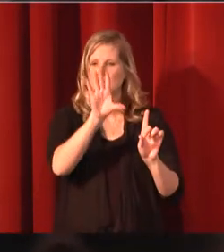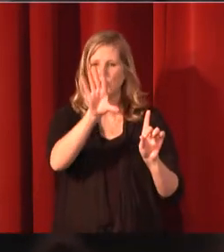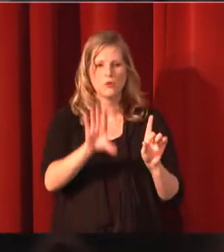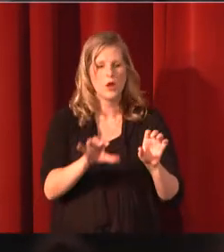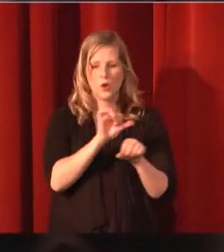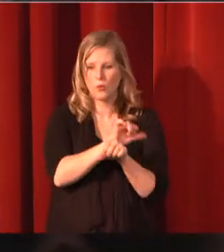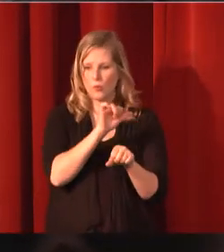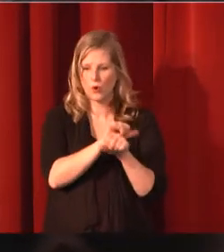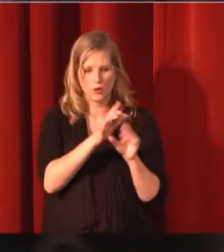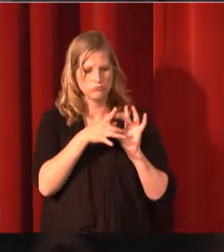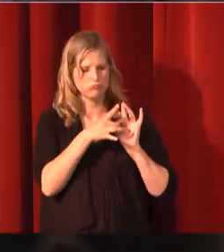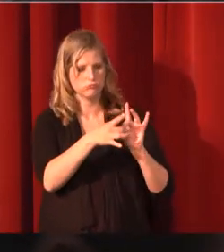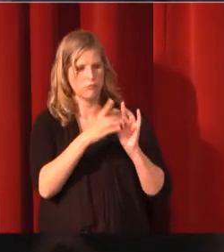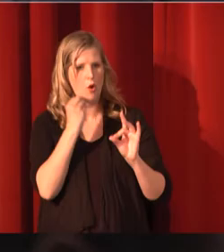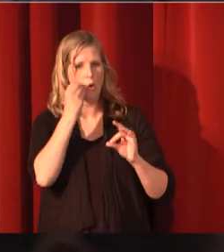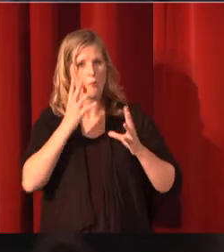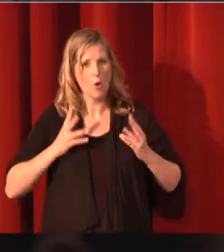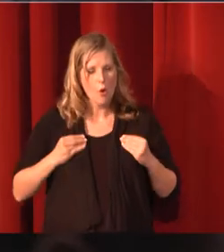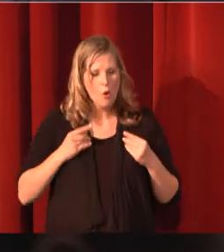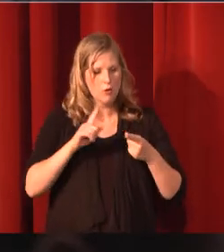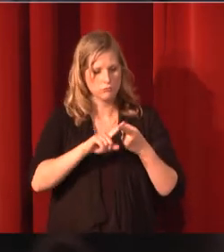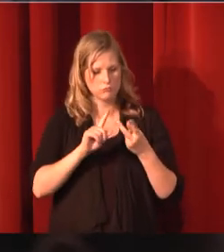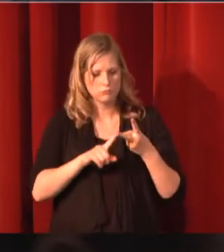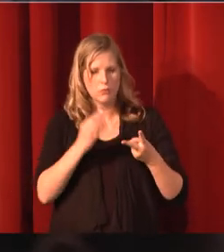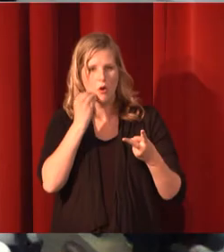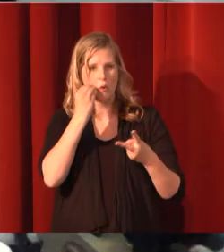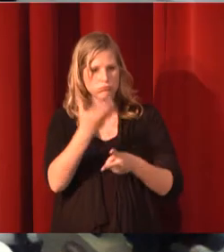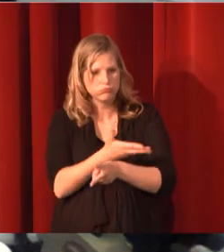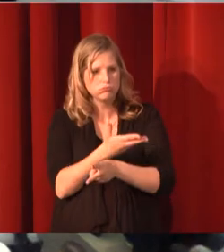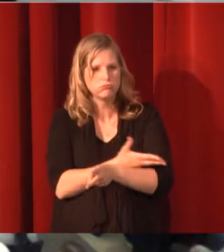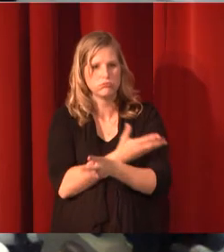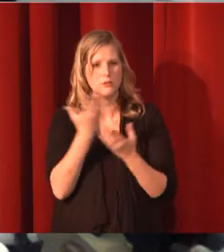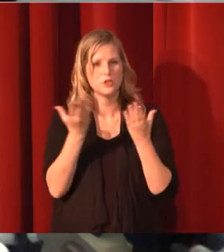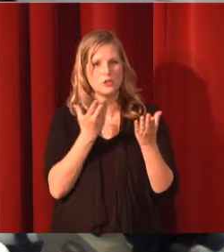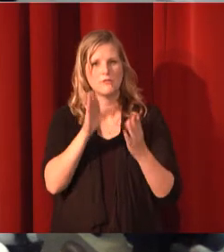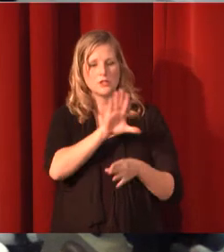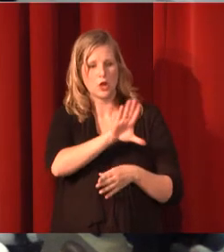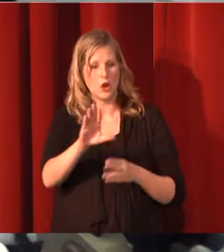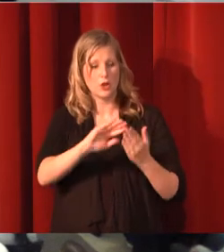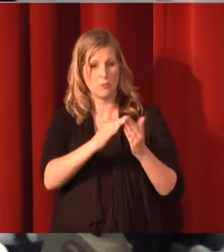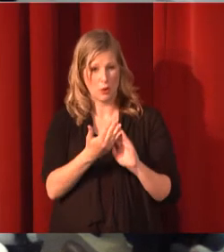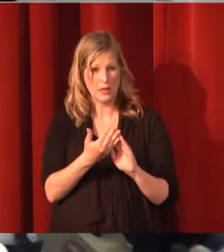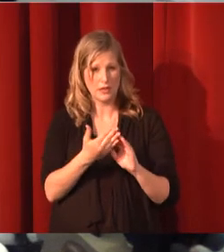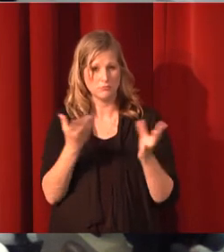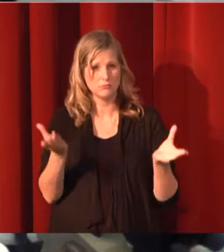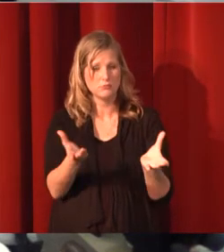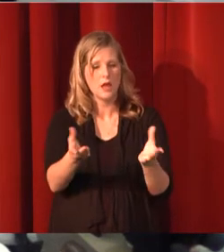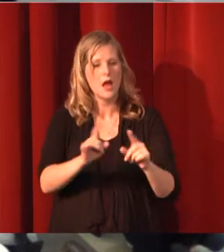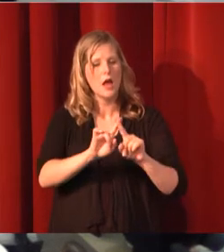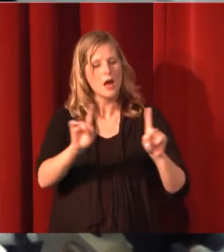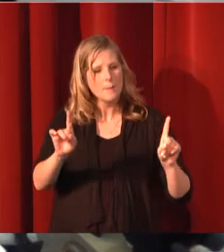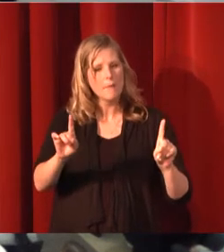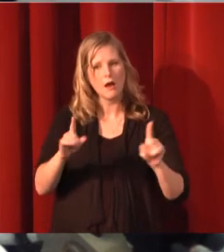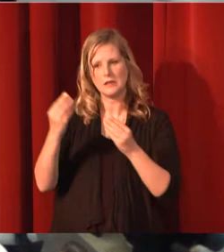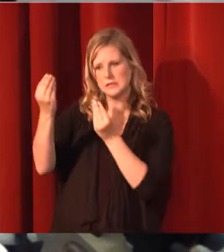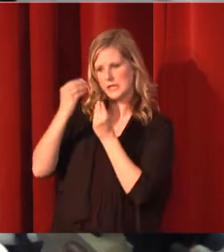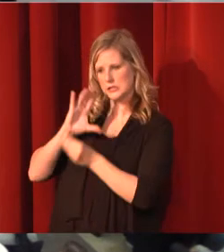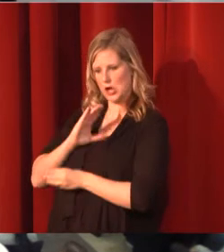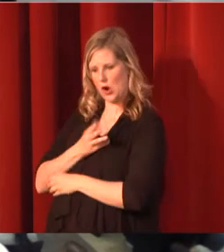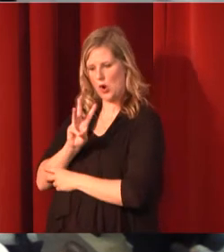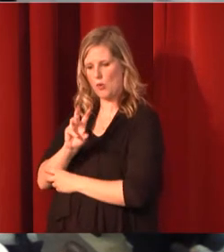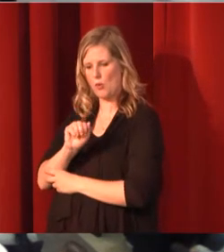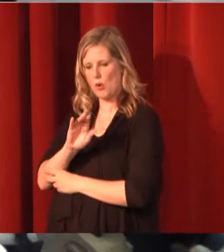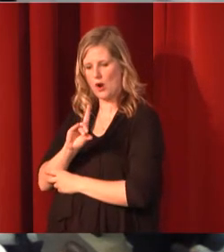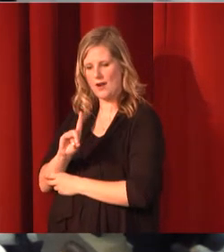connecting homeownership and home improvement resources to the people in her community but she also taught the Ward 5 team Donna Kim and I